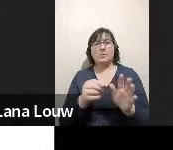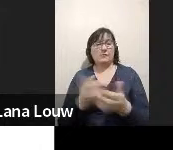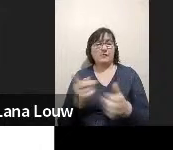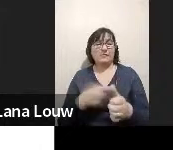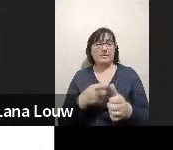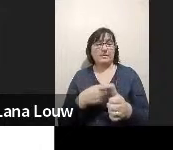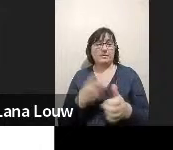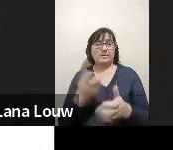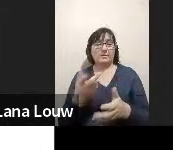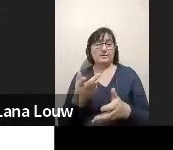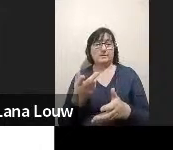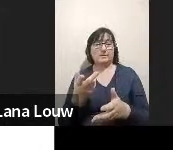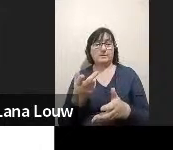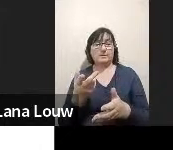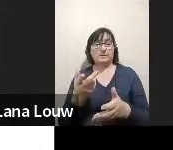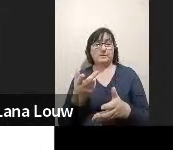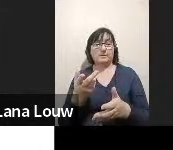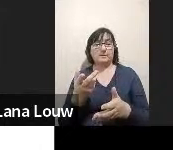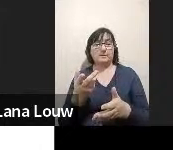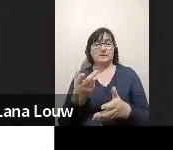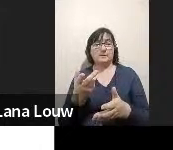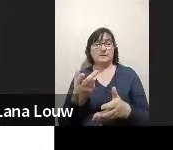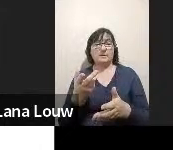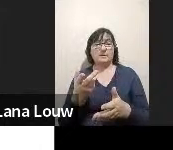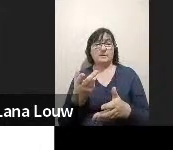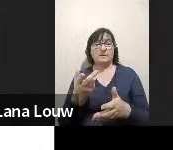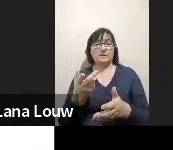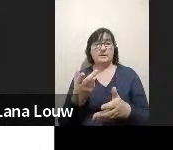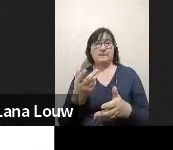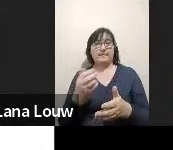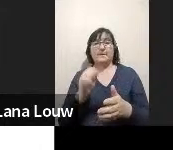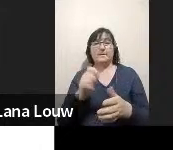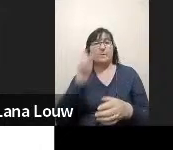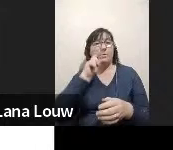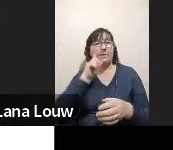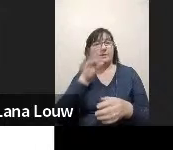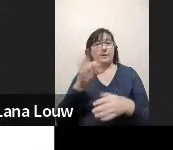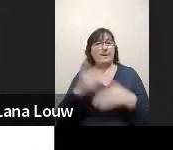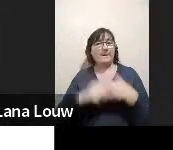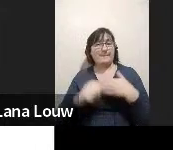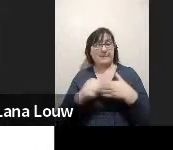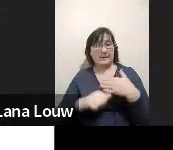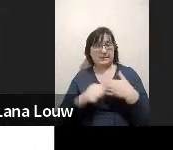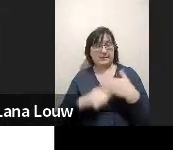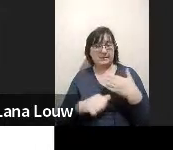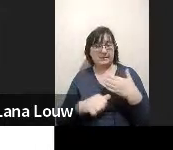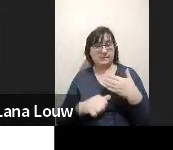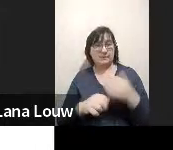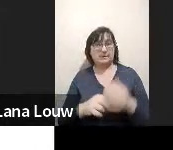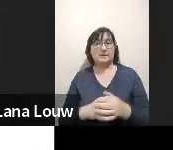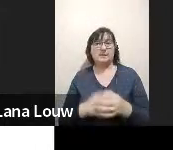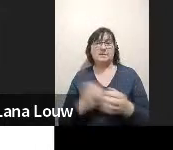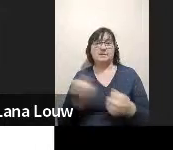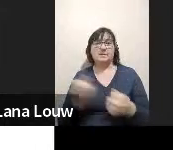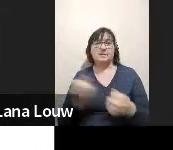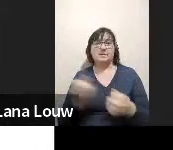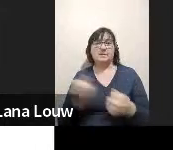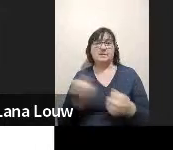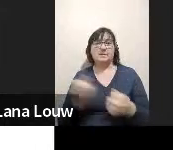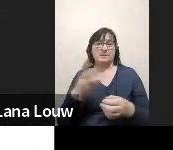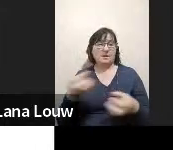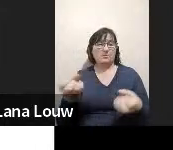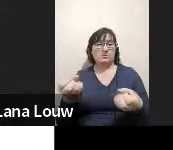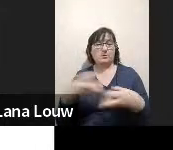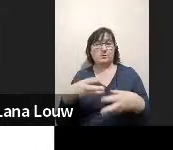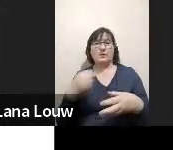a proof of address that's not older than 3 months. So sometimes we would give us a proof of address that's 3 months, maybe 5 months